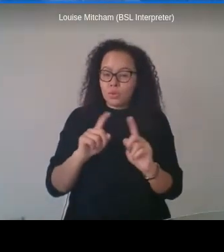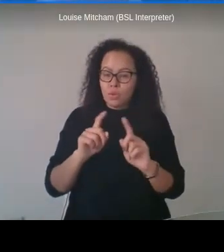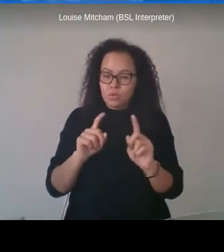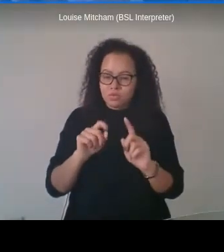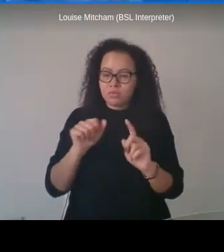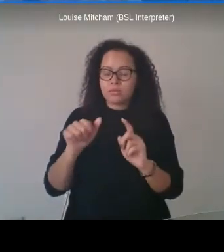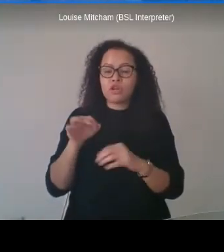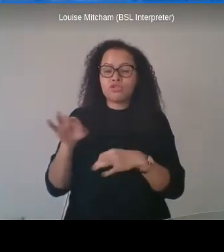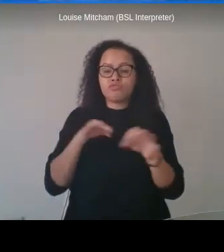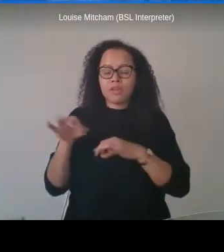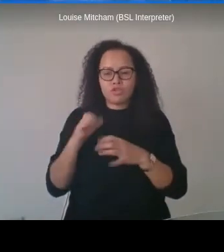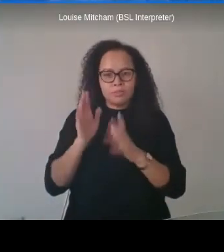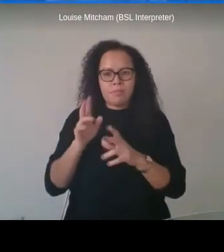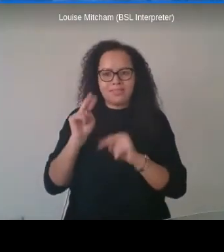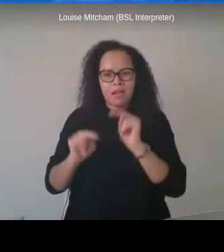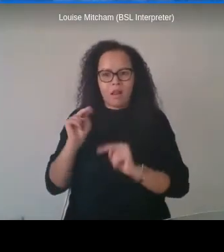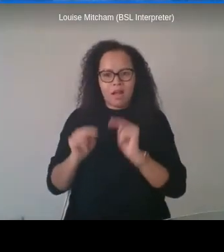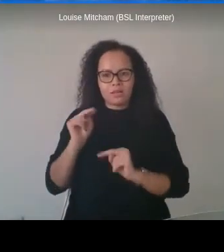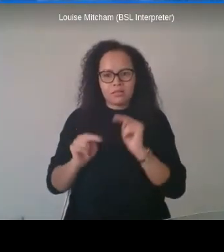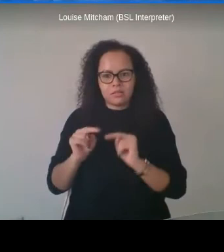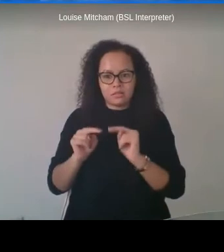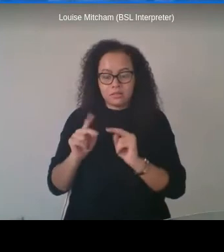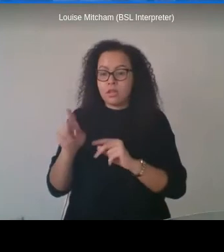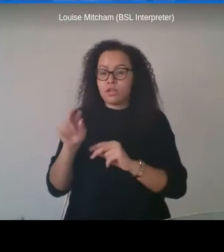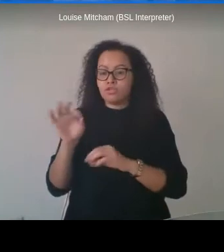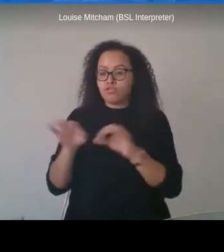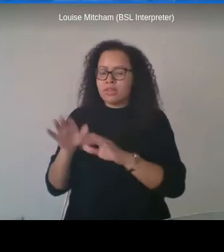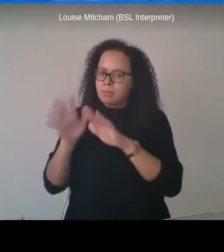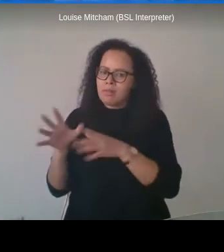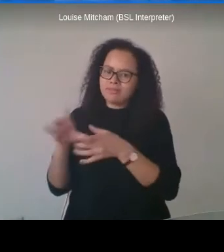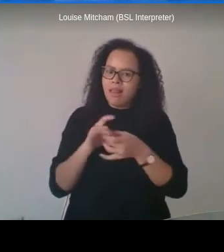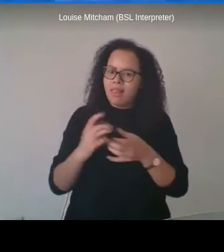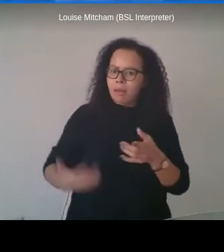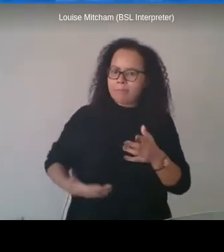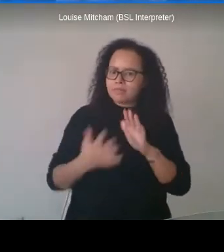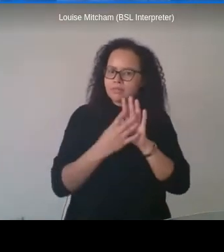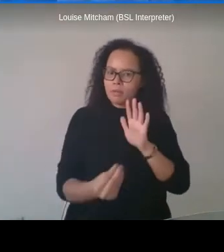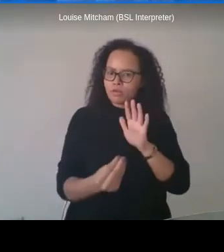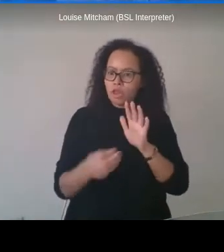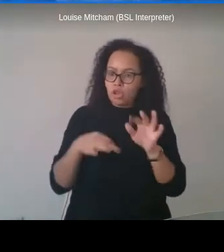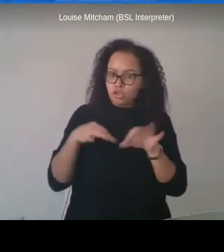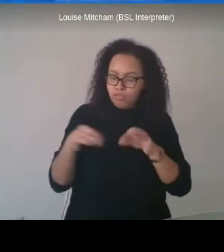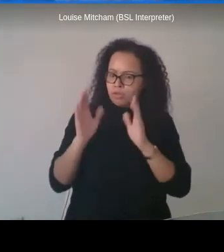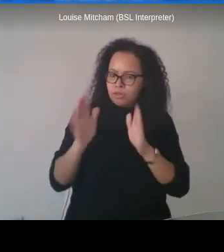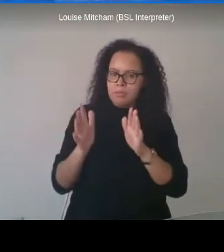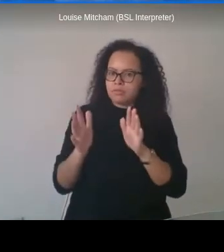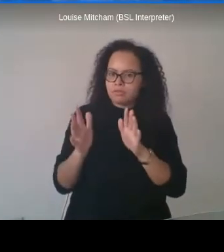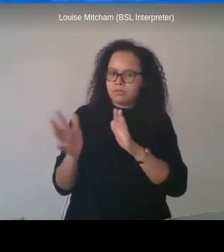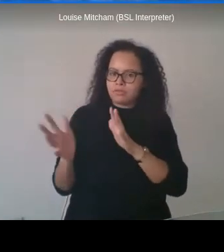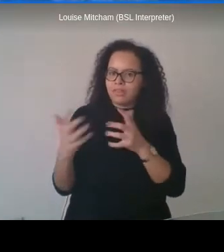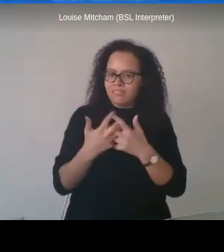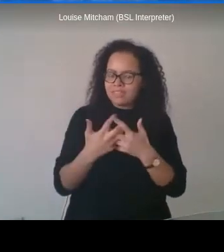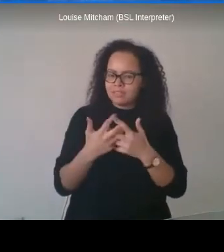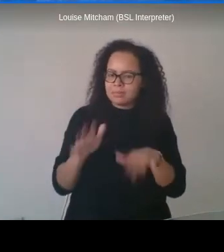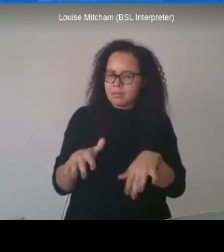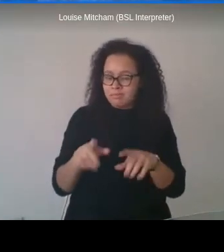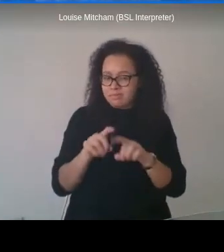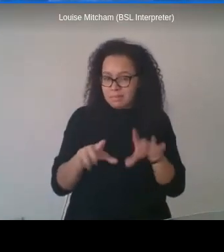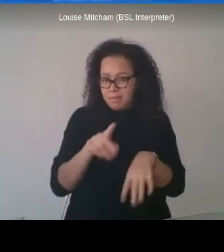strategy. It has to feed into your business model. It has to feed into that strategy. And then to go on to both what Emma and Christina are